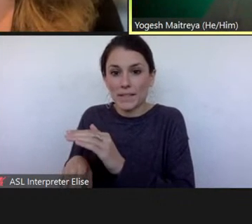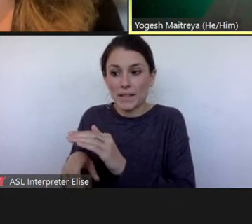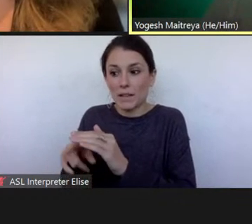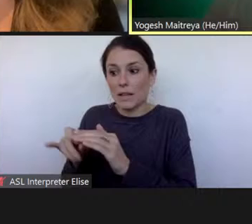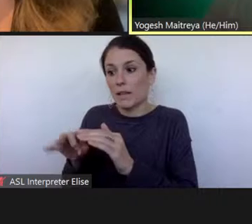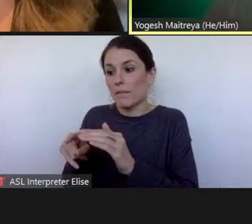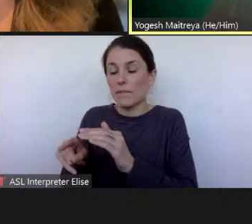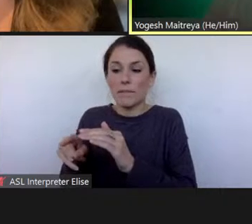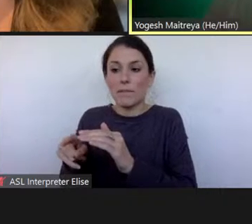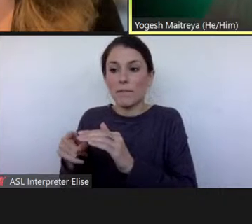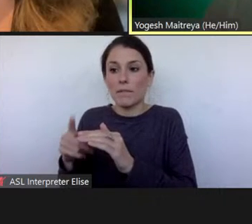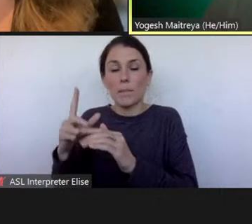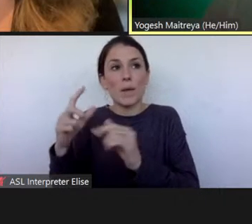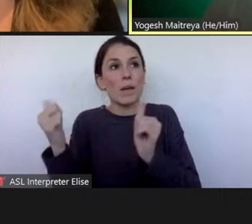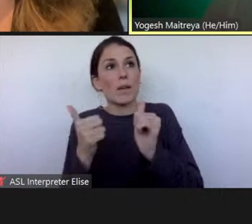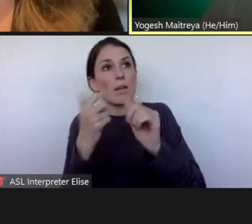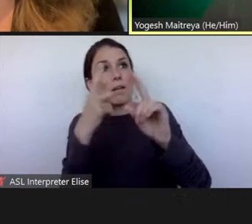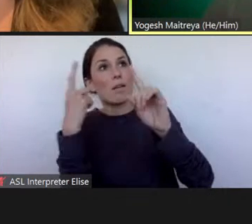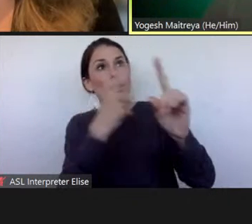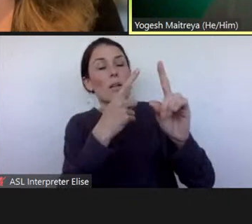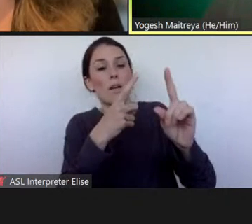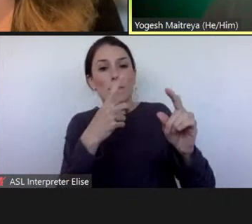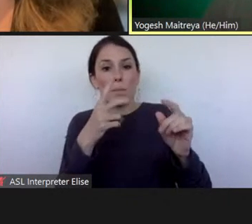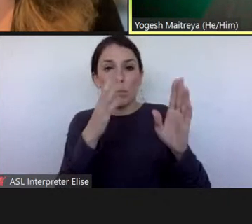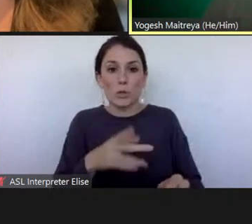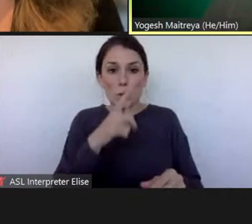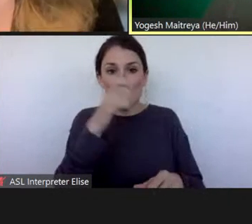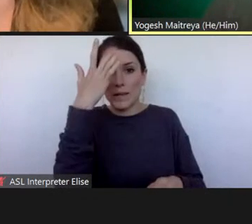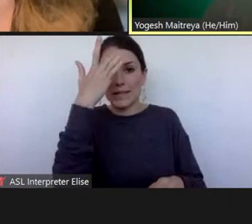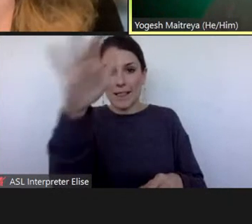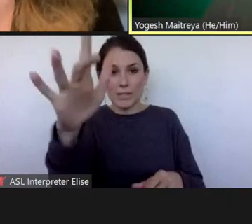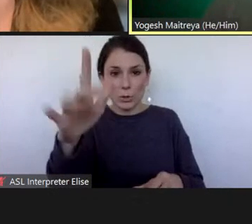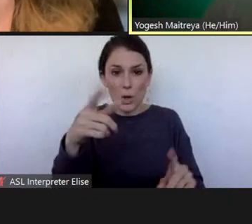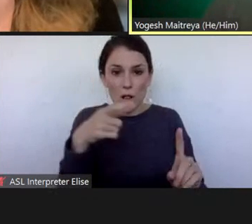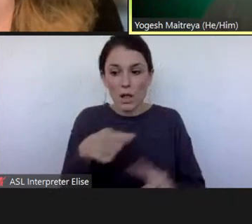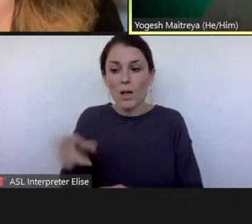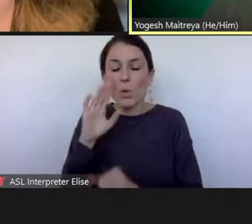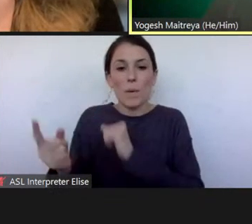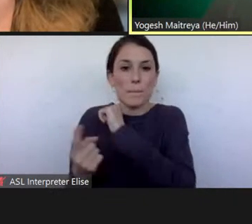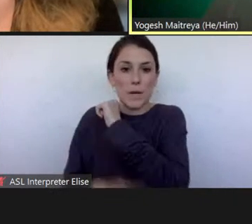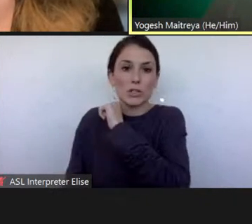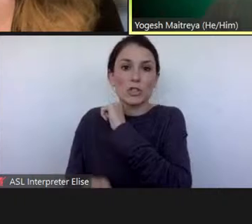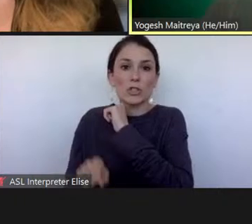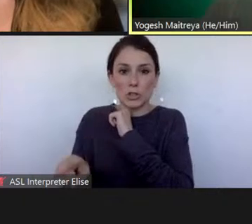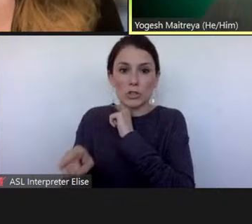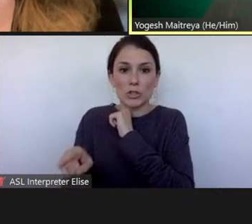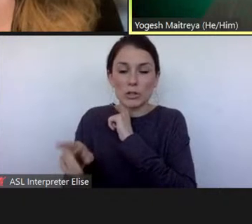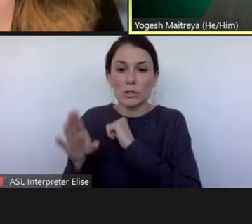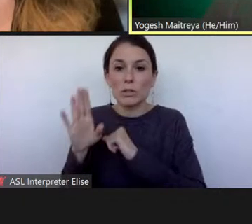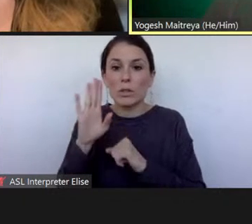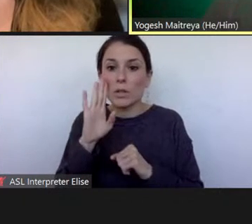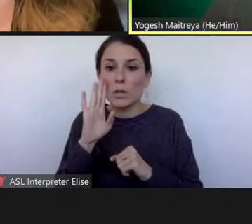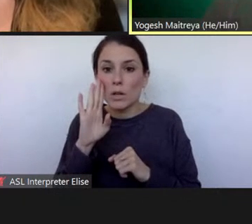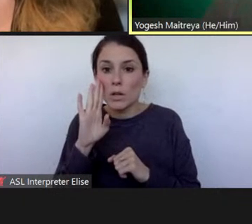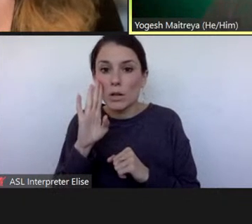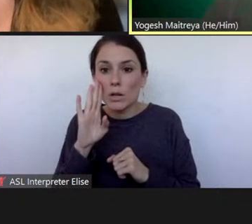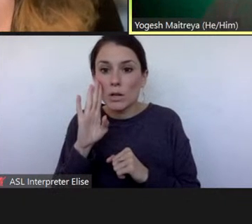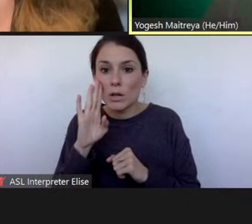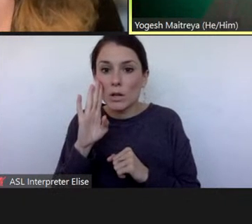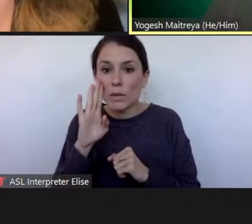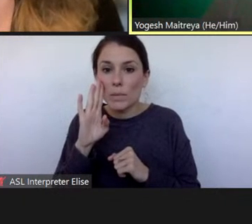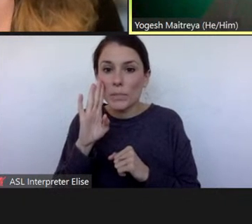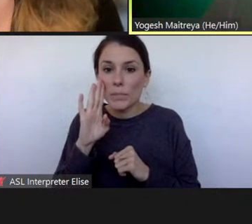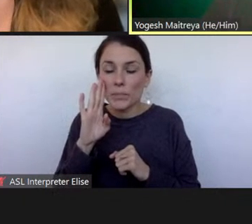the life of intellectual life, then there were punishments codified in the caste